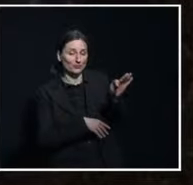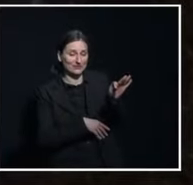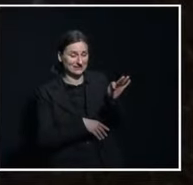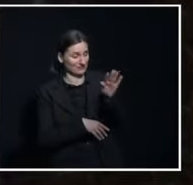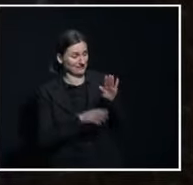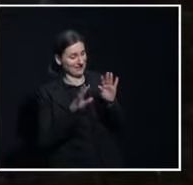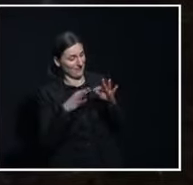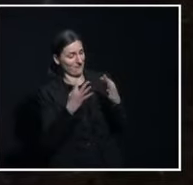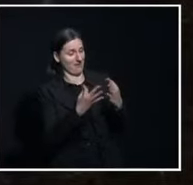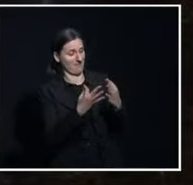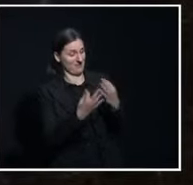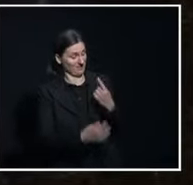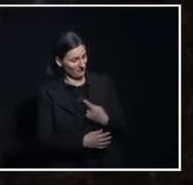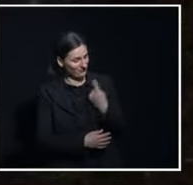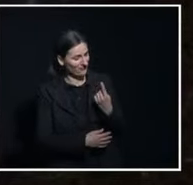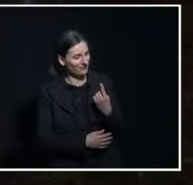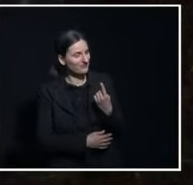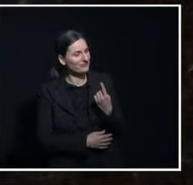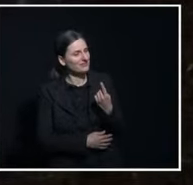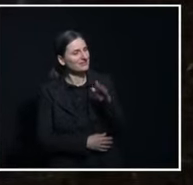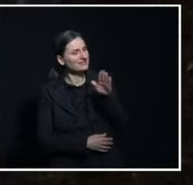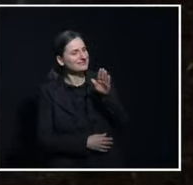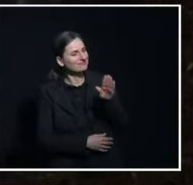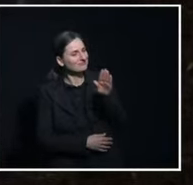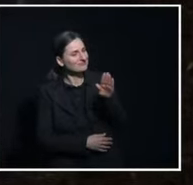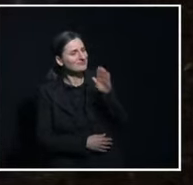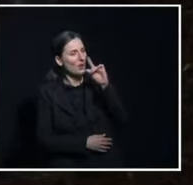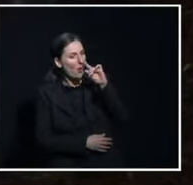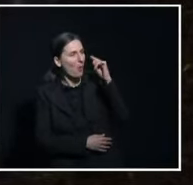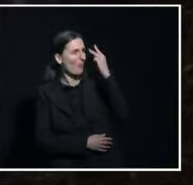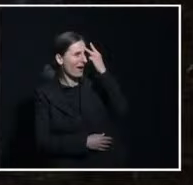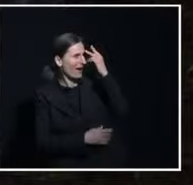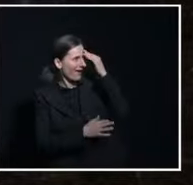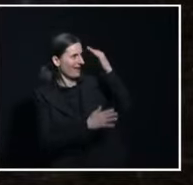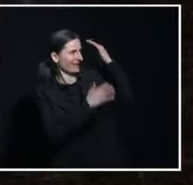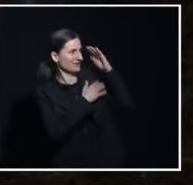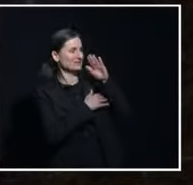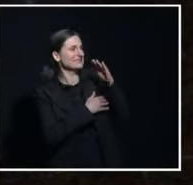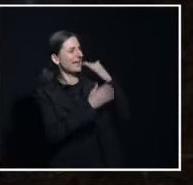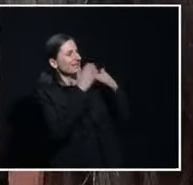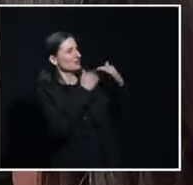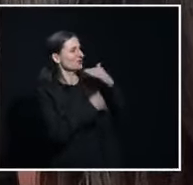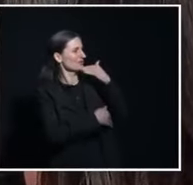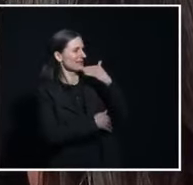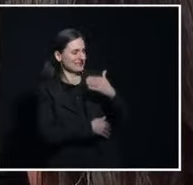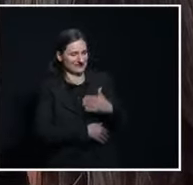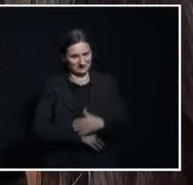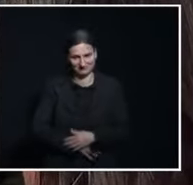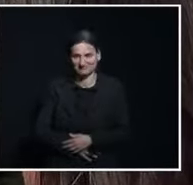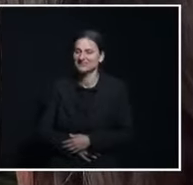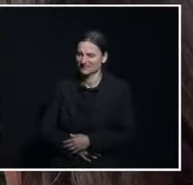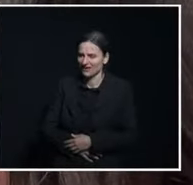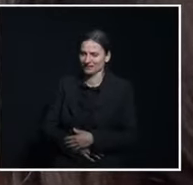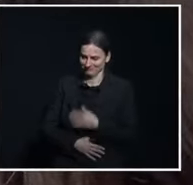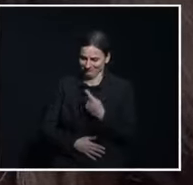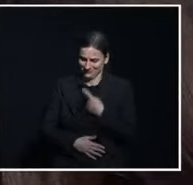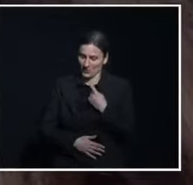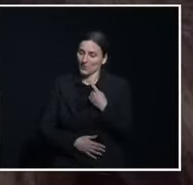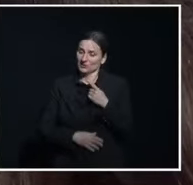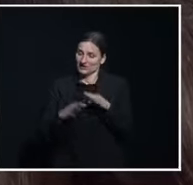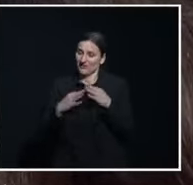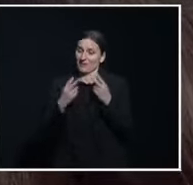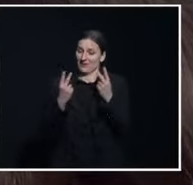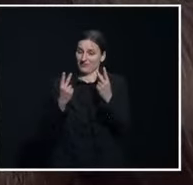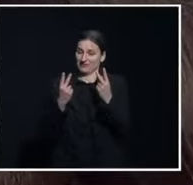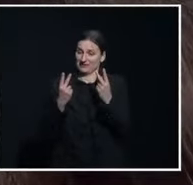Ihre Familie, dass wir heute an Benno Neuburger erinnern und seine Geschichte erzählen? Well, it means a lot to our family, and I have